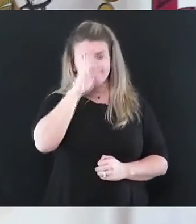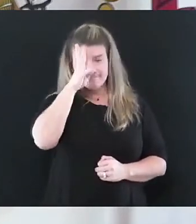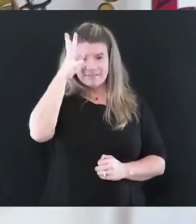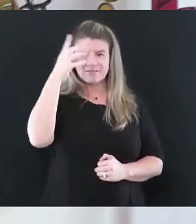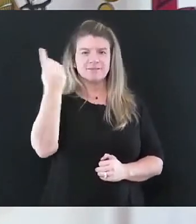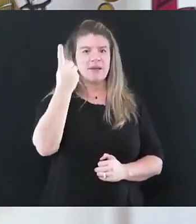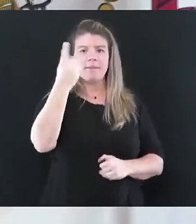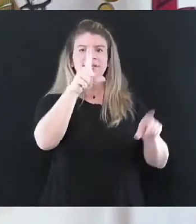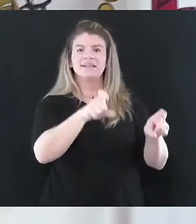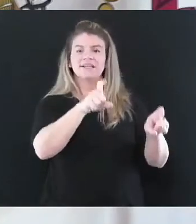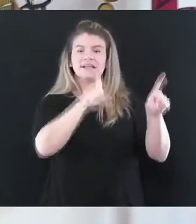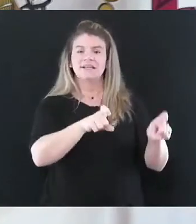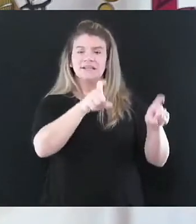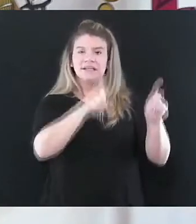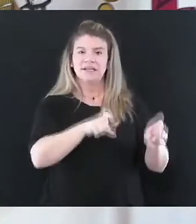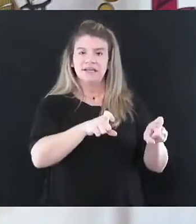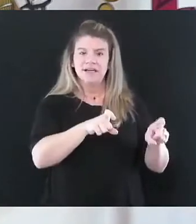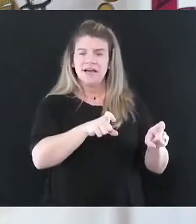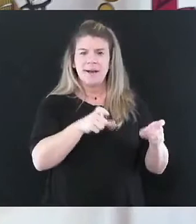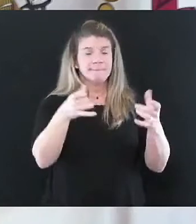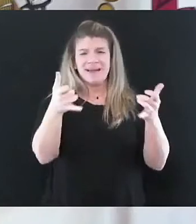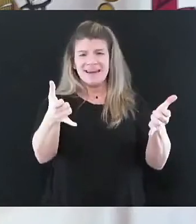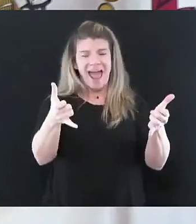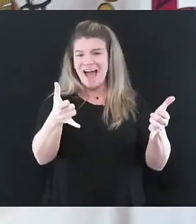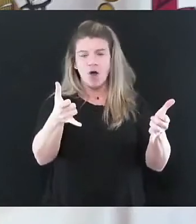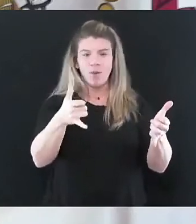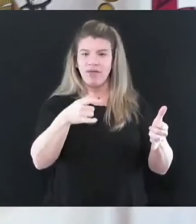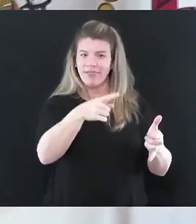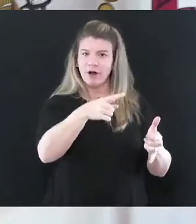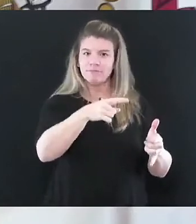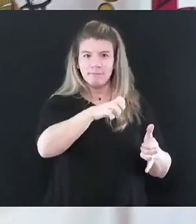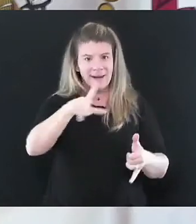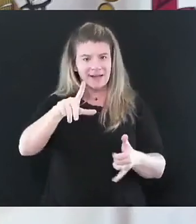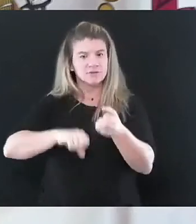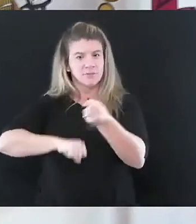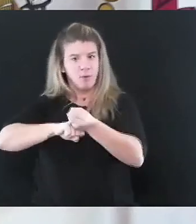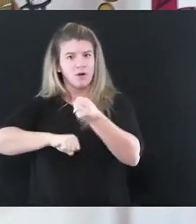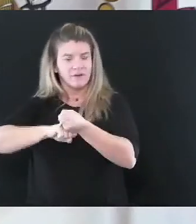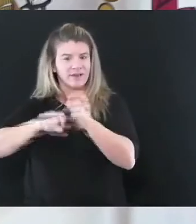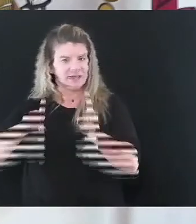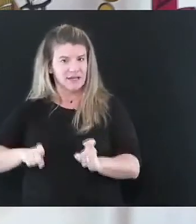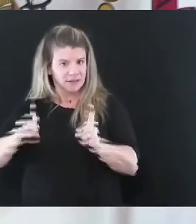now I think, that they're in complete support of the testing, and